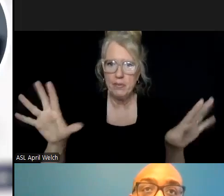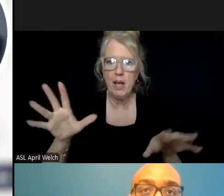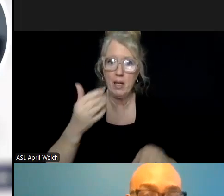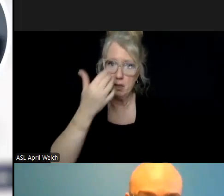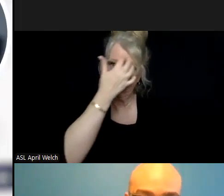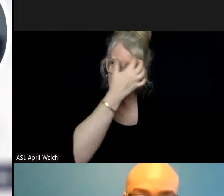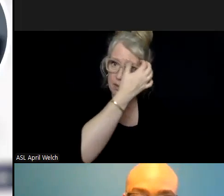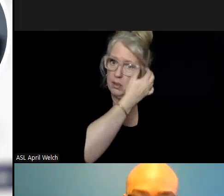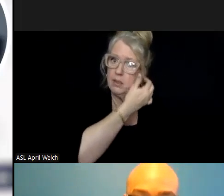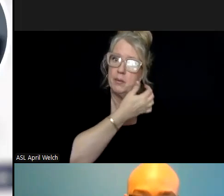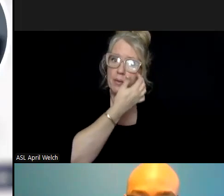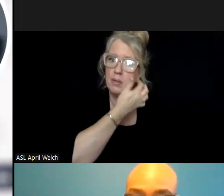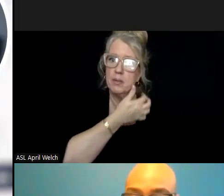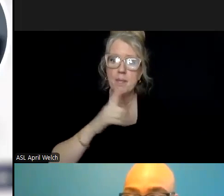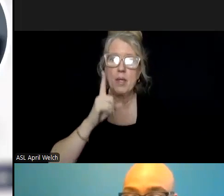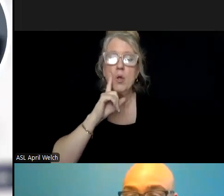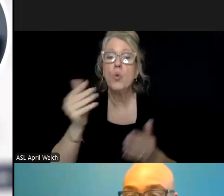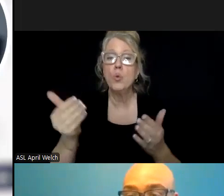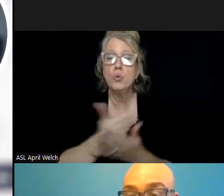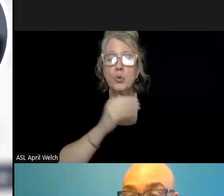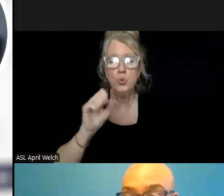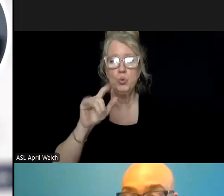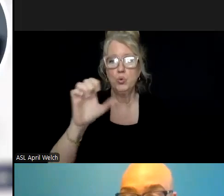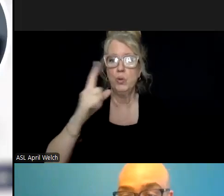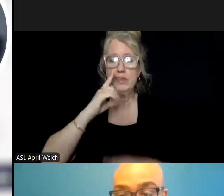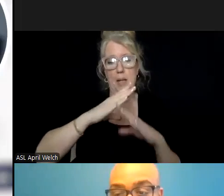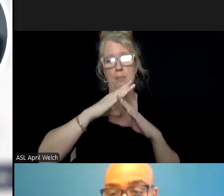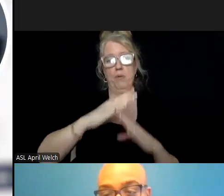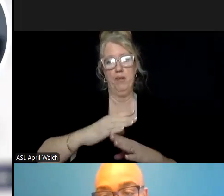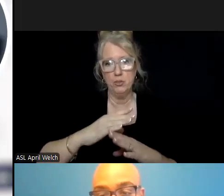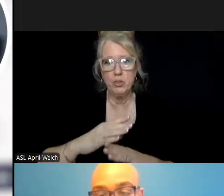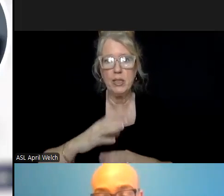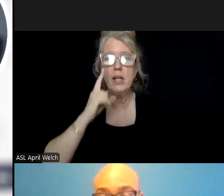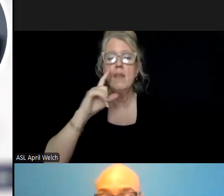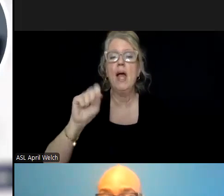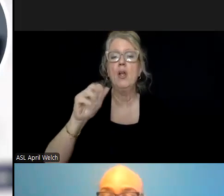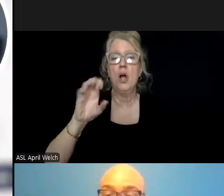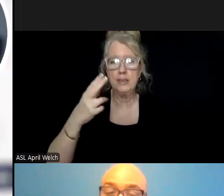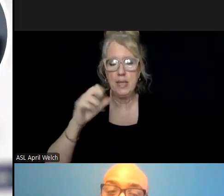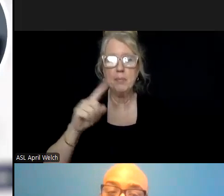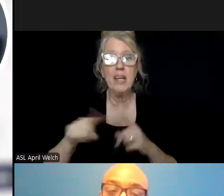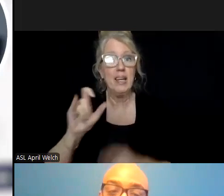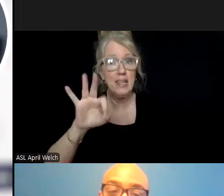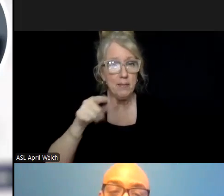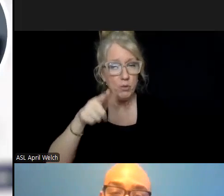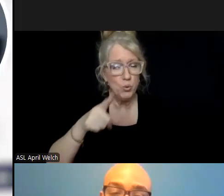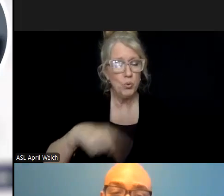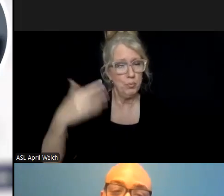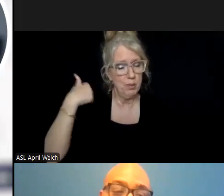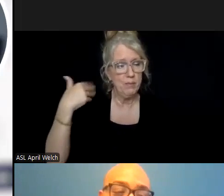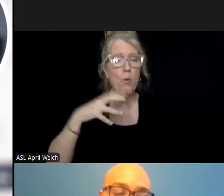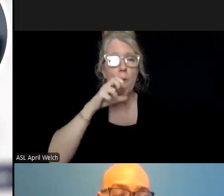is a new suicide prevention landing page on SAMHSA's website. If you've been to the